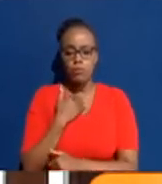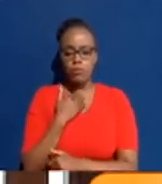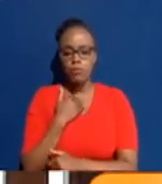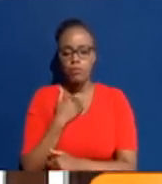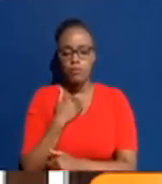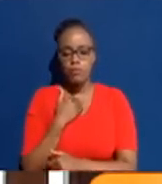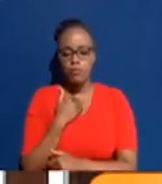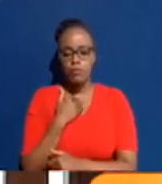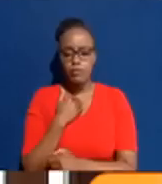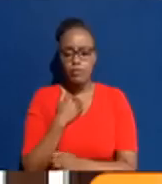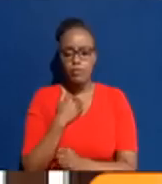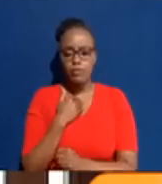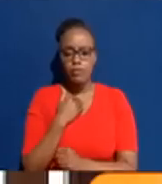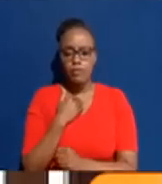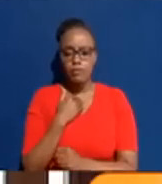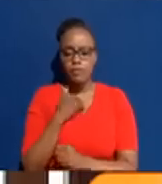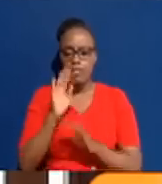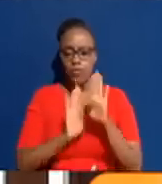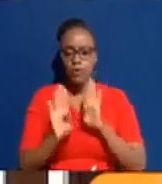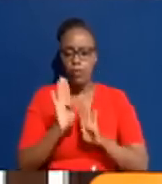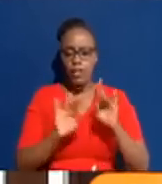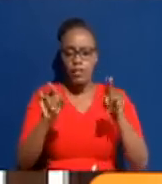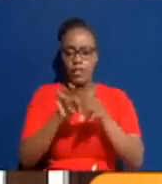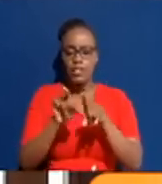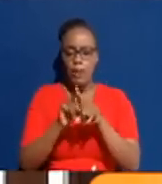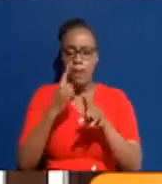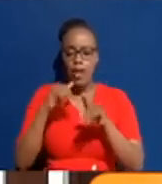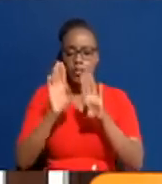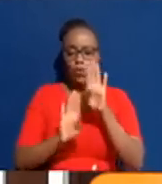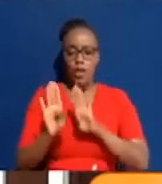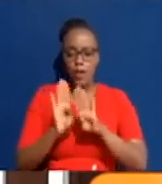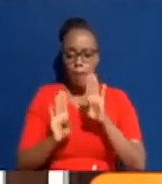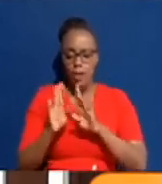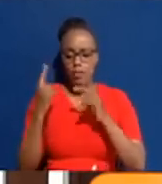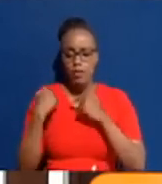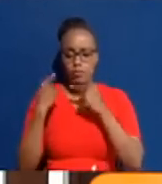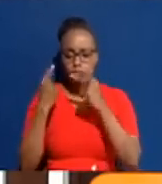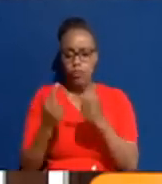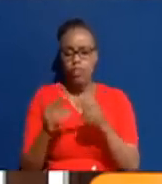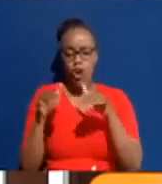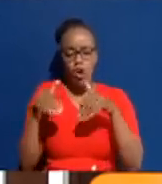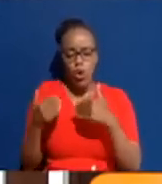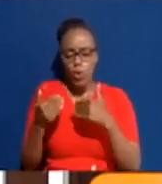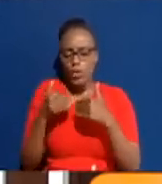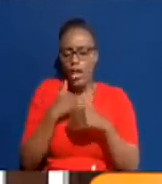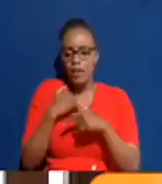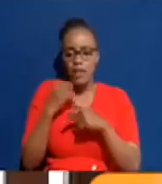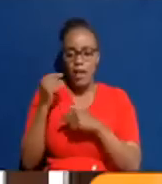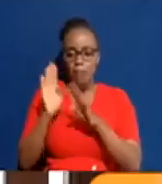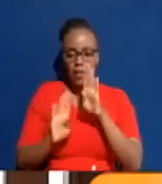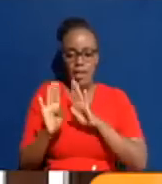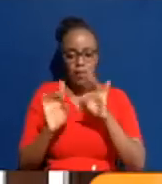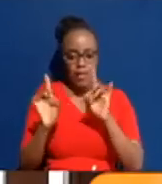not to behave like we behaved with the Dinia Msambwa, or you behaved with... We